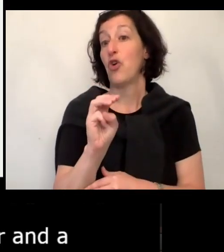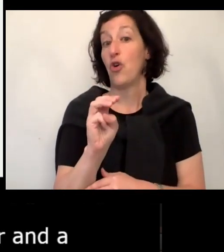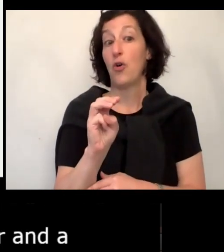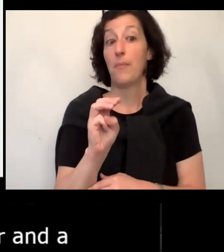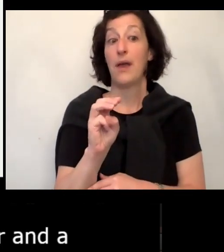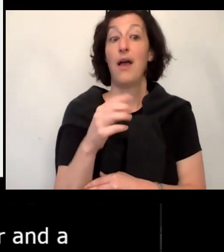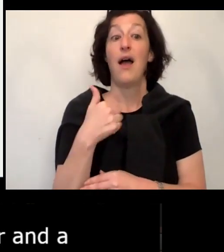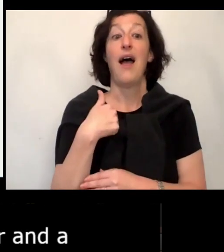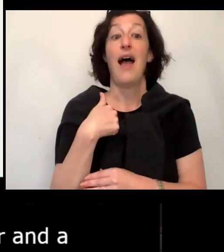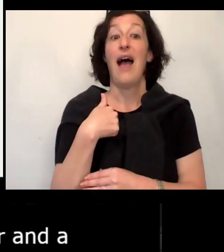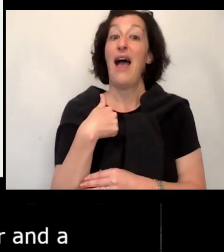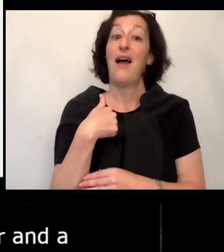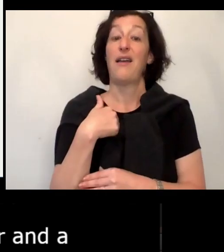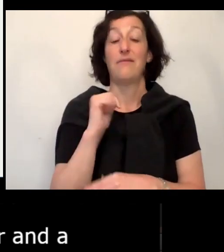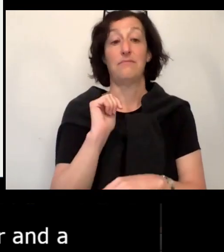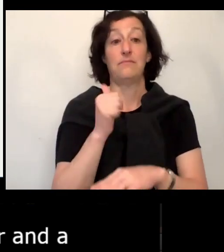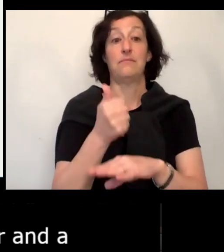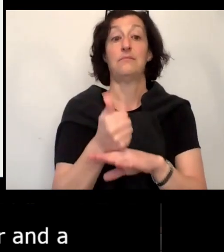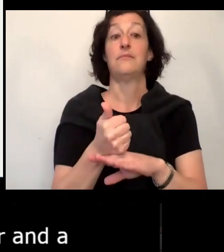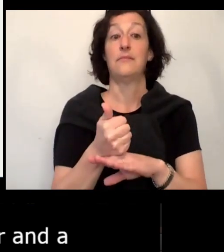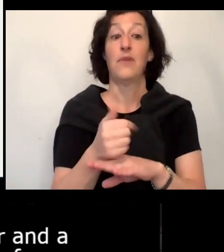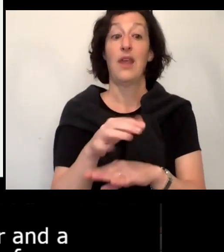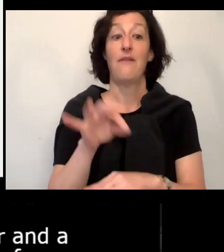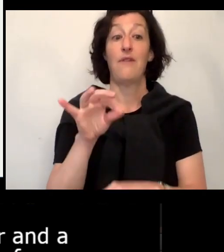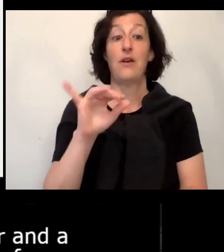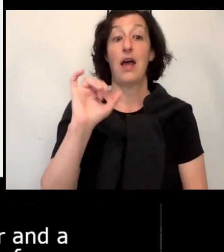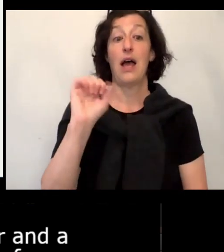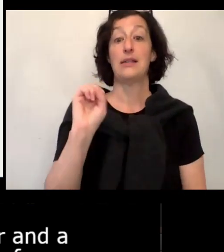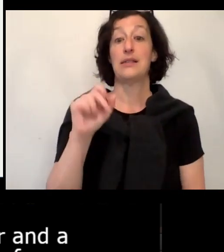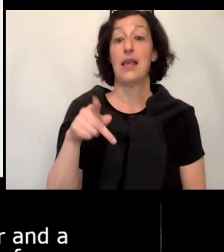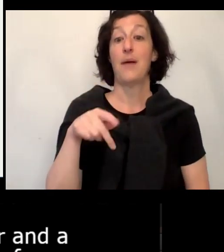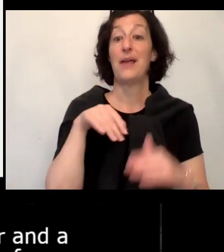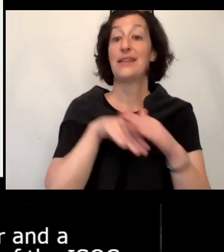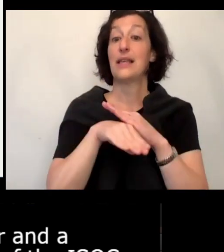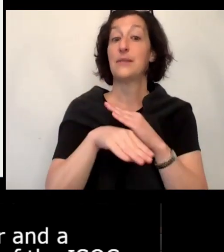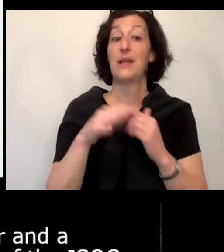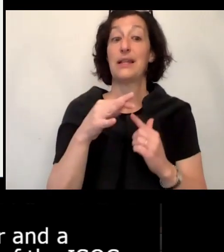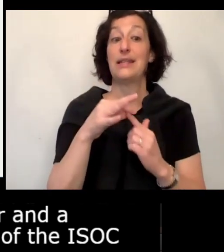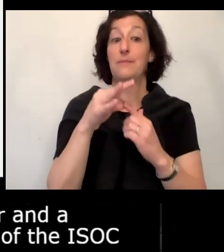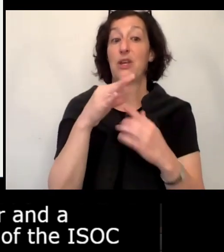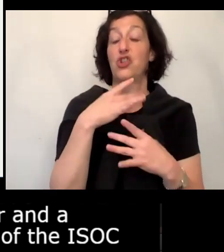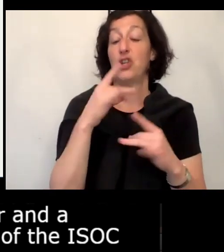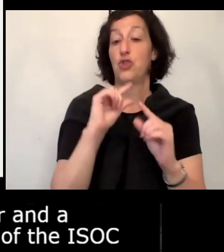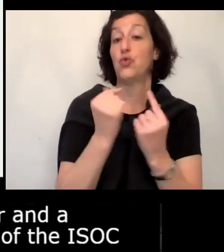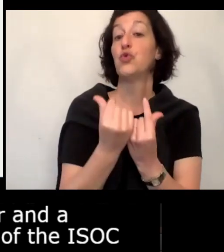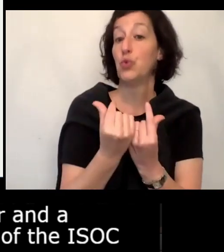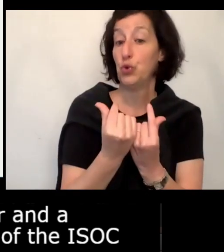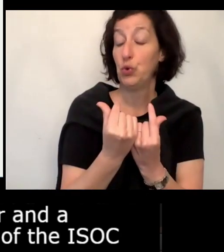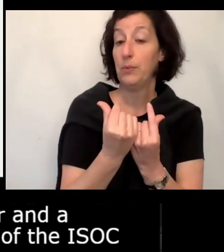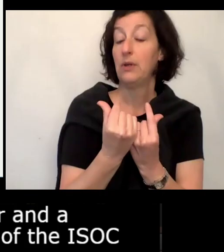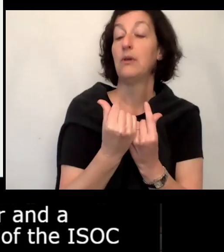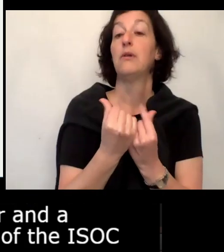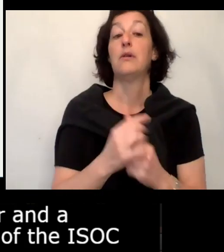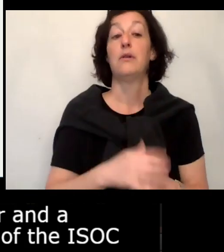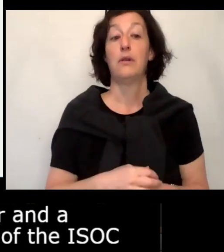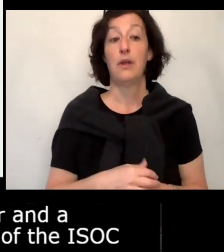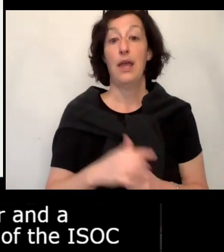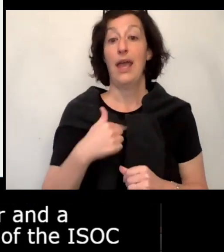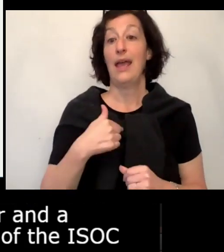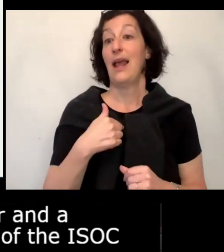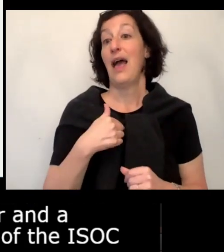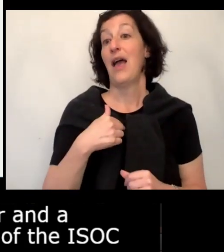founder or refounder of the ISOC Accessibility Special Interest Group, and serve as the